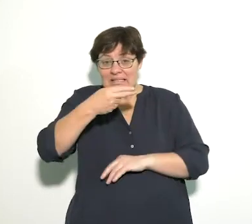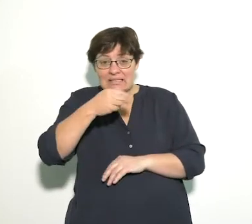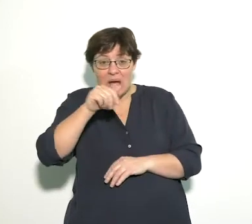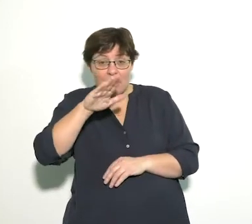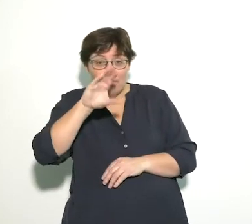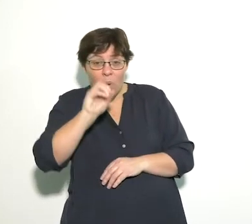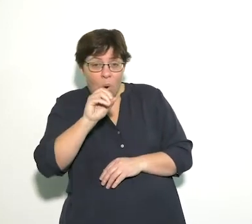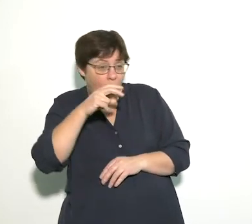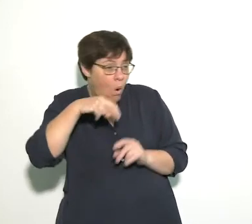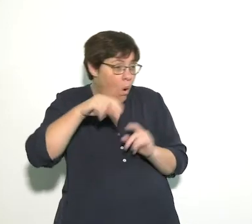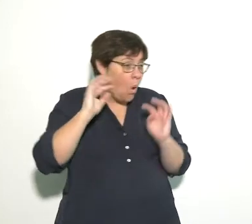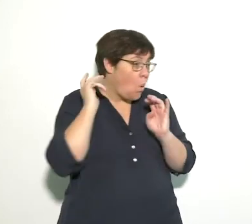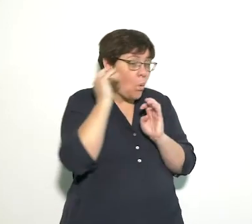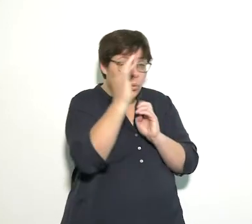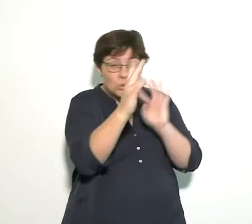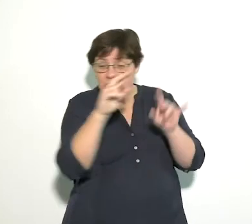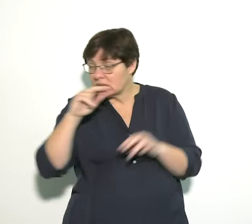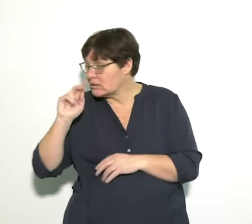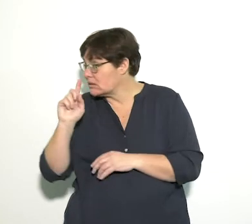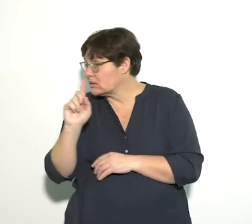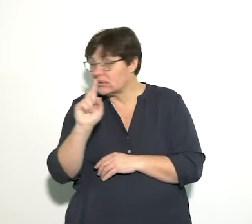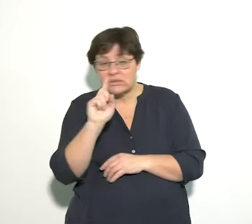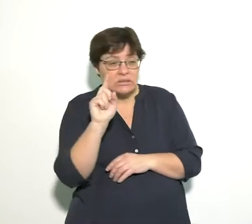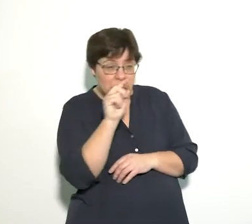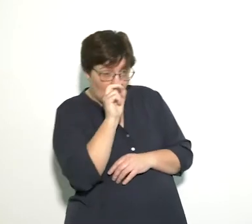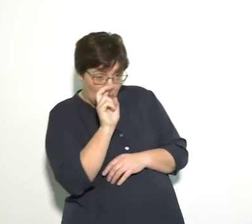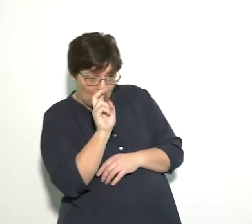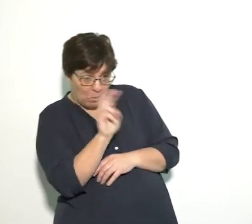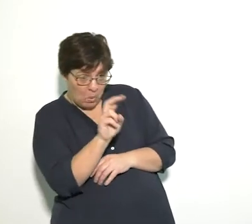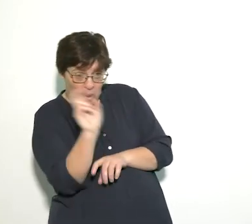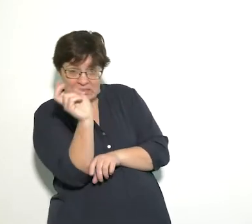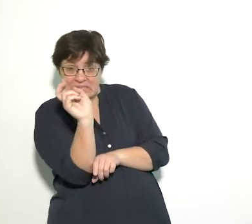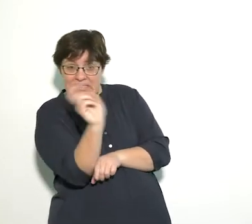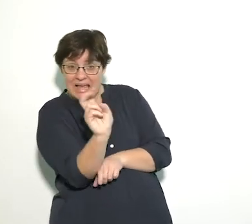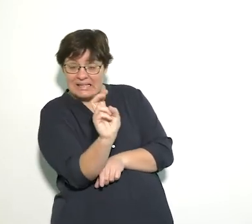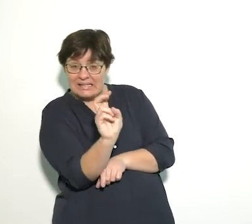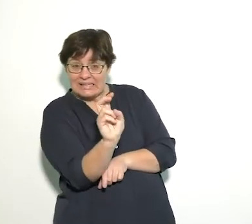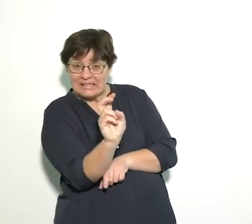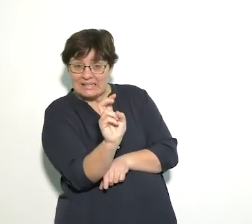Tabo went wandering in the woods where he saw a snake.